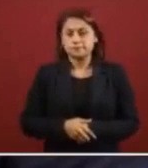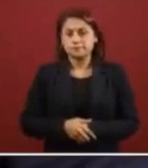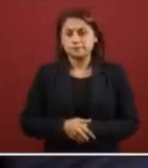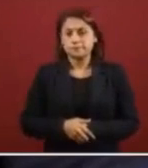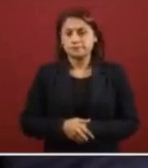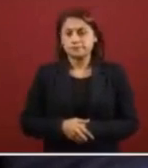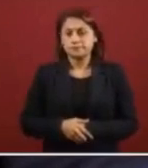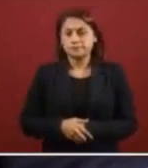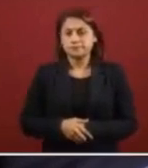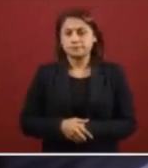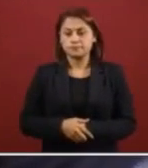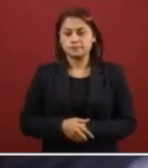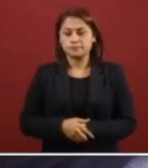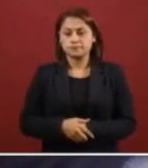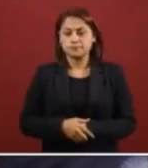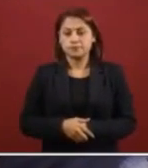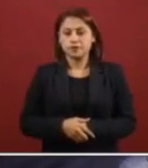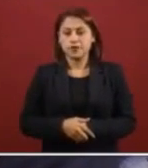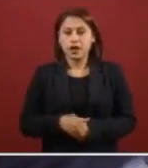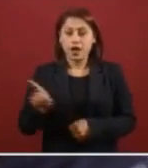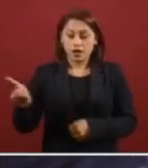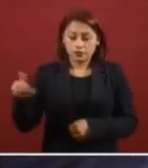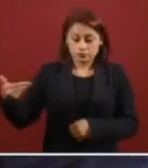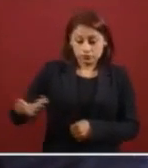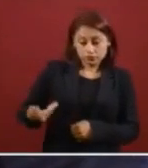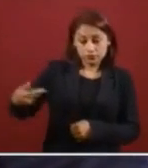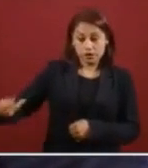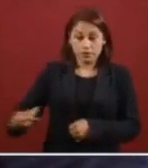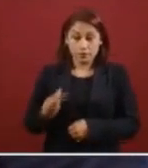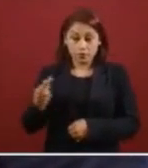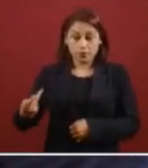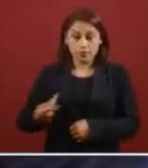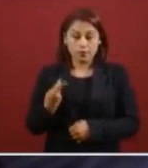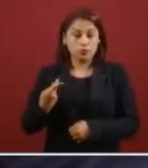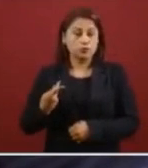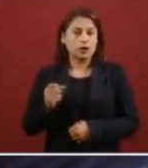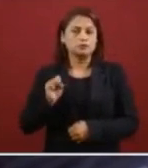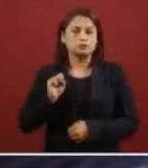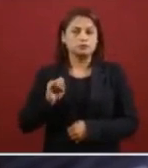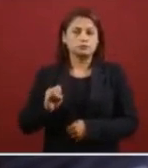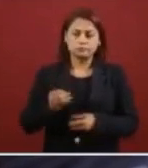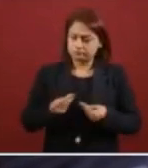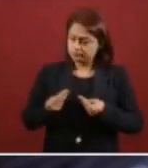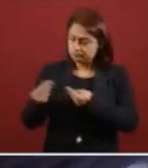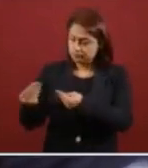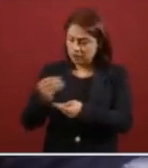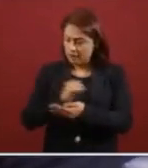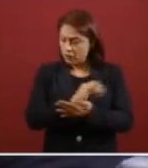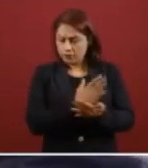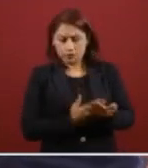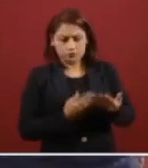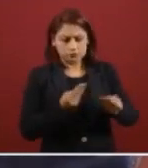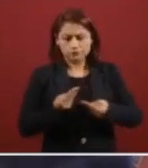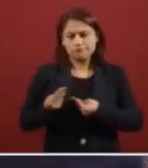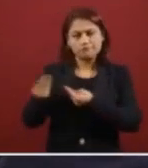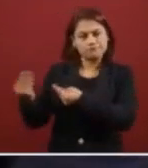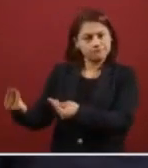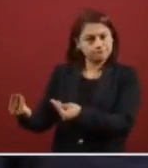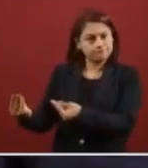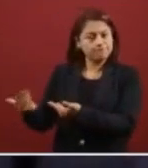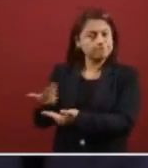or district attorney. Anything that's been solicited from us was given to them regarding